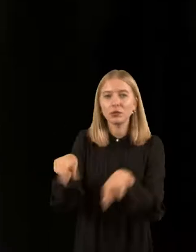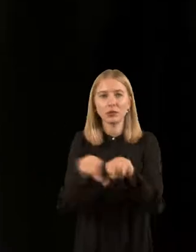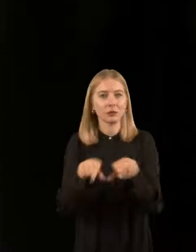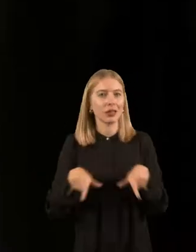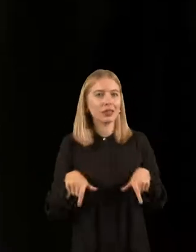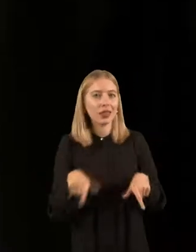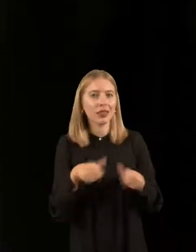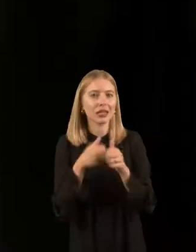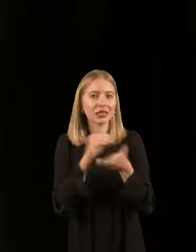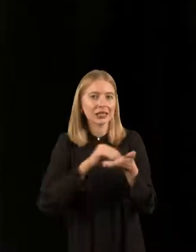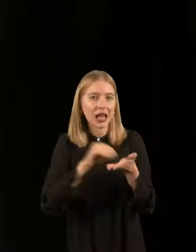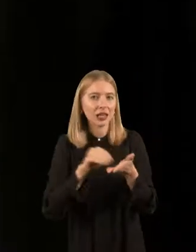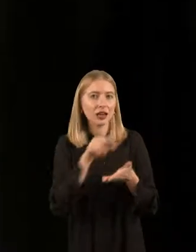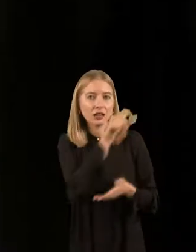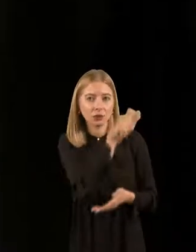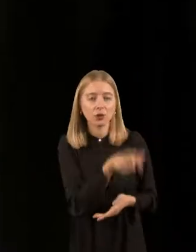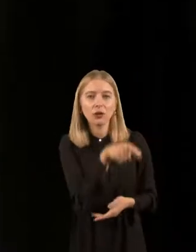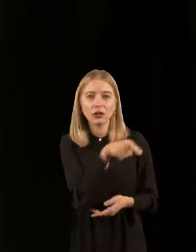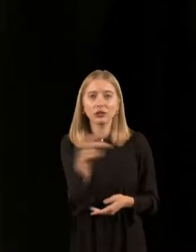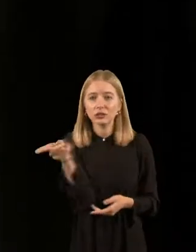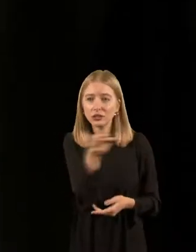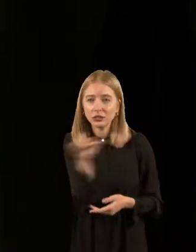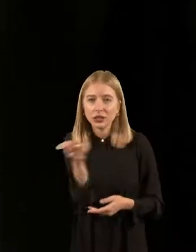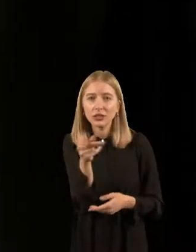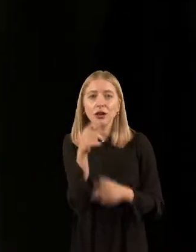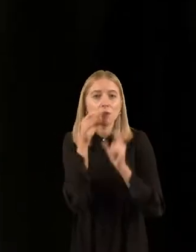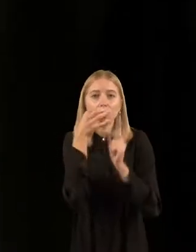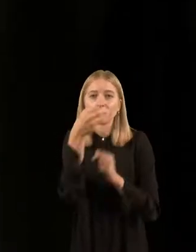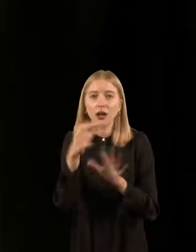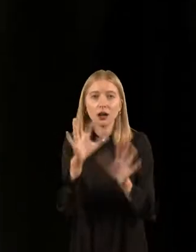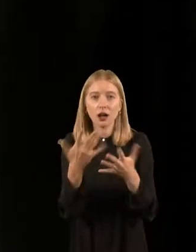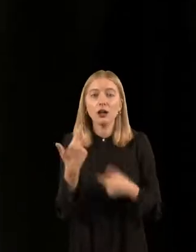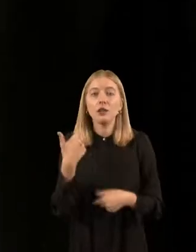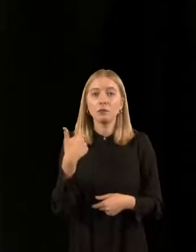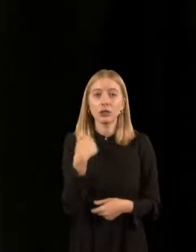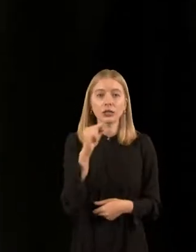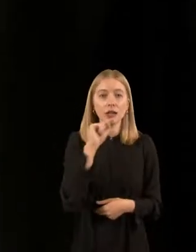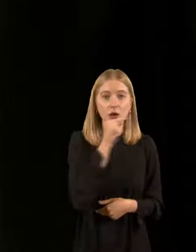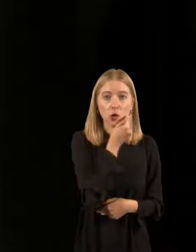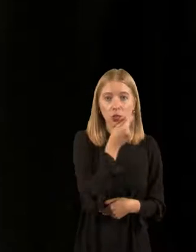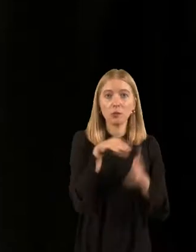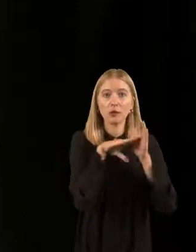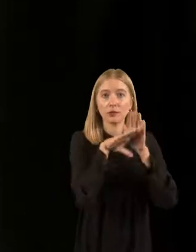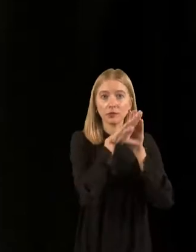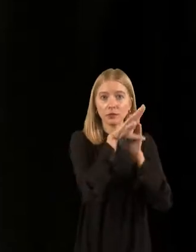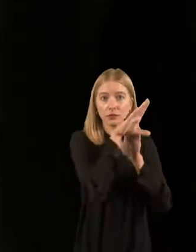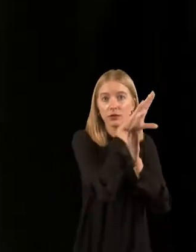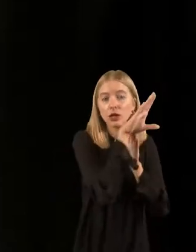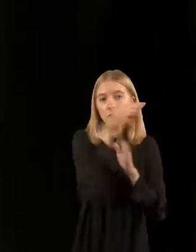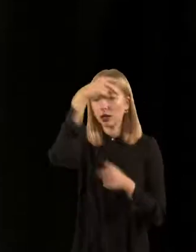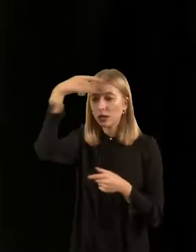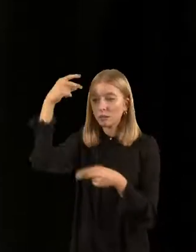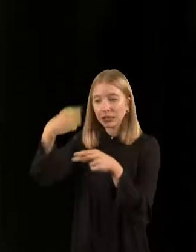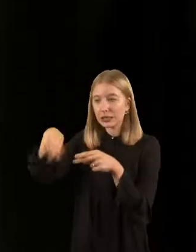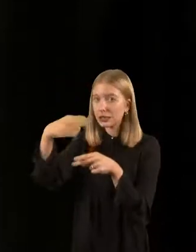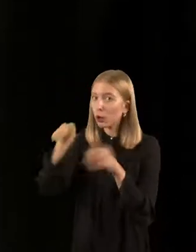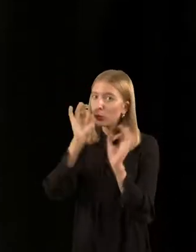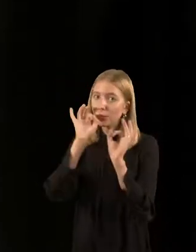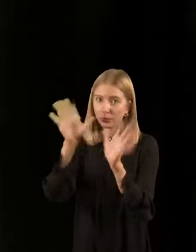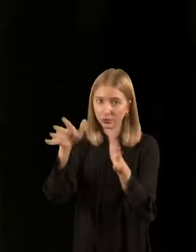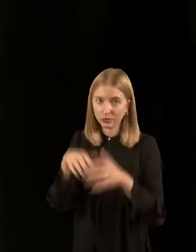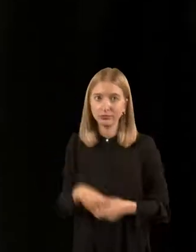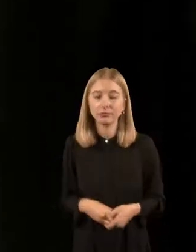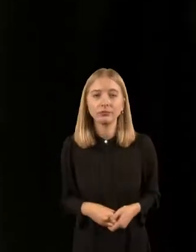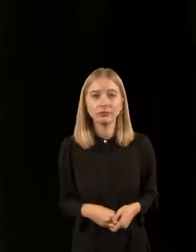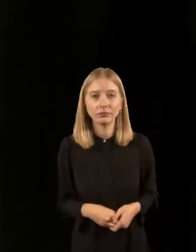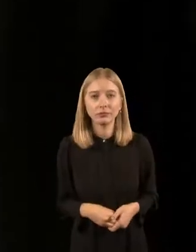in 2005. And as it was mentioned by the Prime Minister, we managed